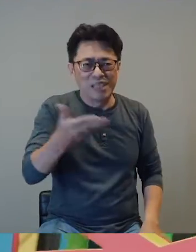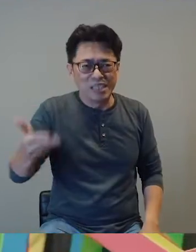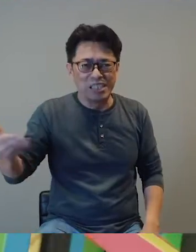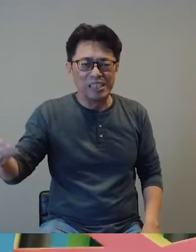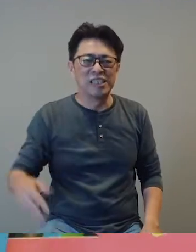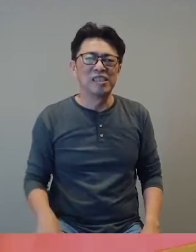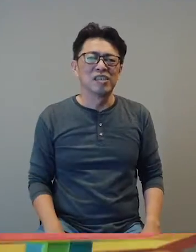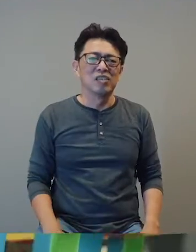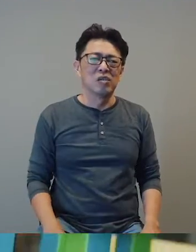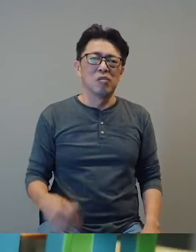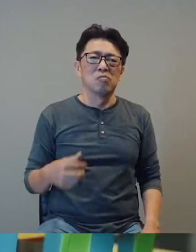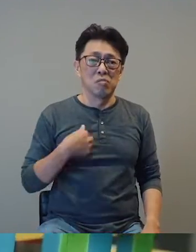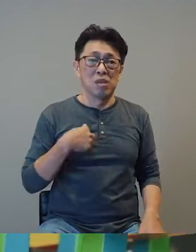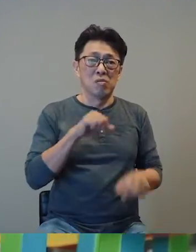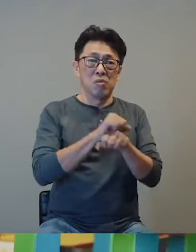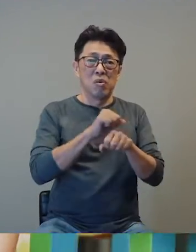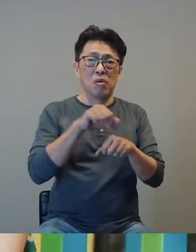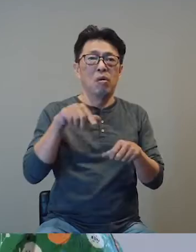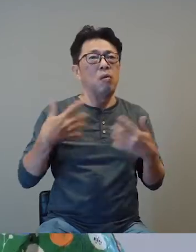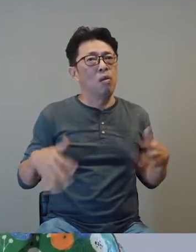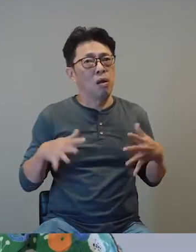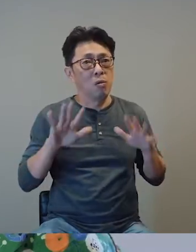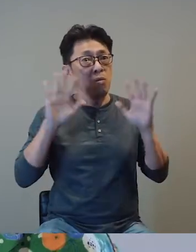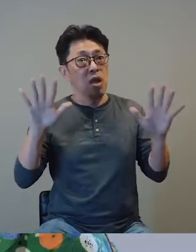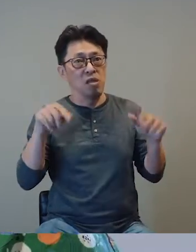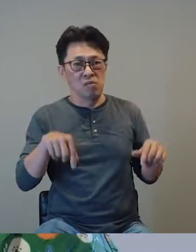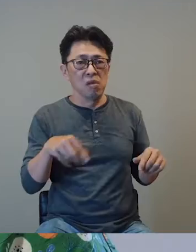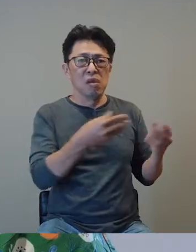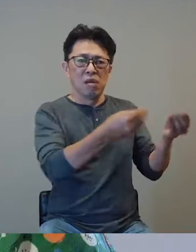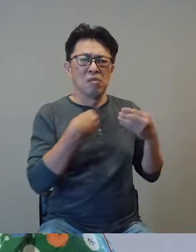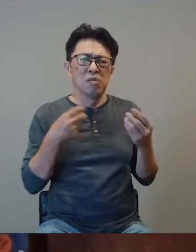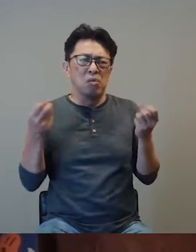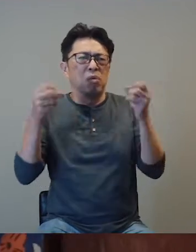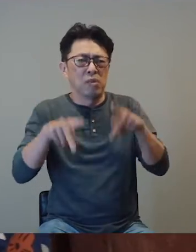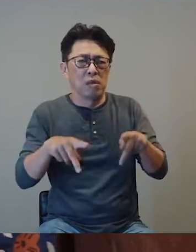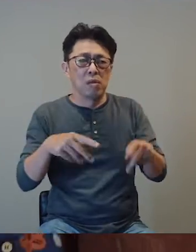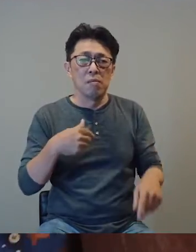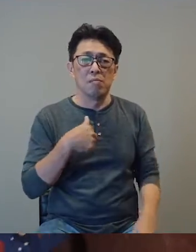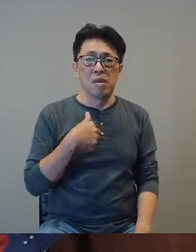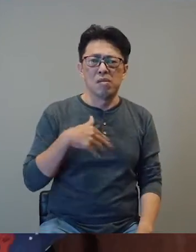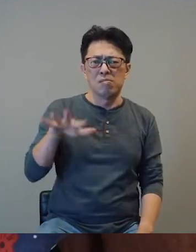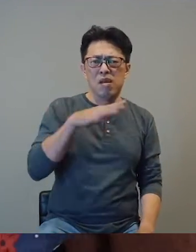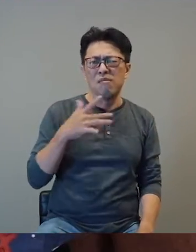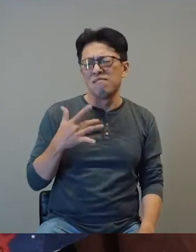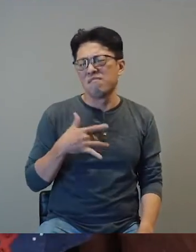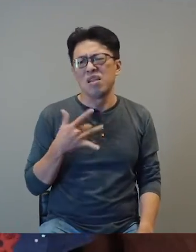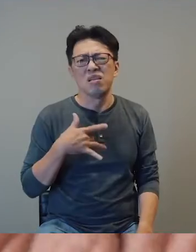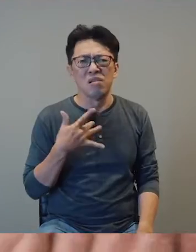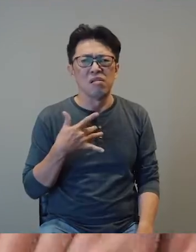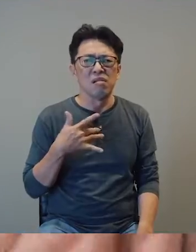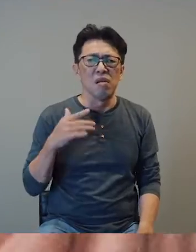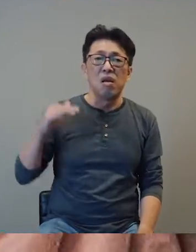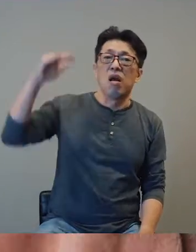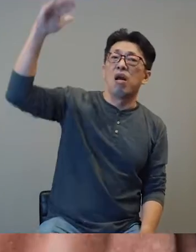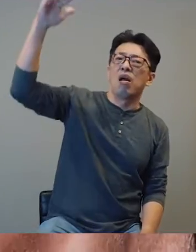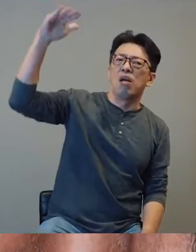one of the incredible things about the residency is the opportunity to be in this space, to